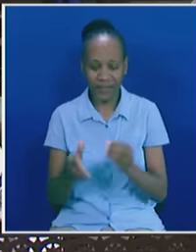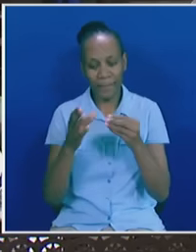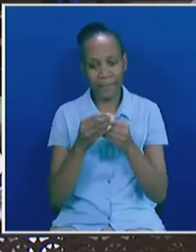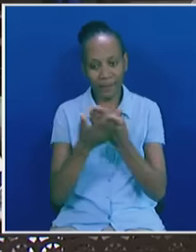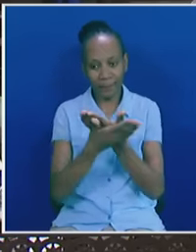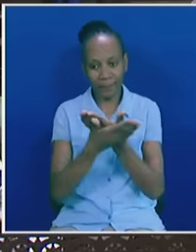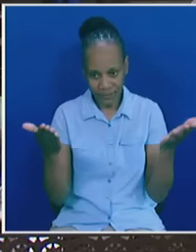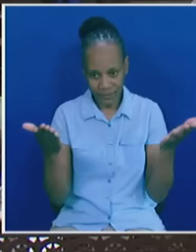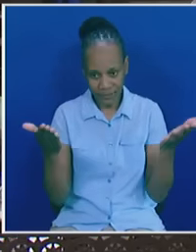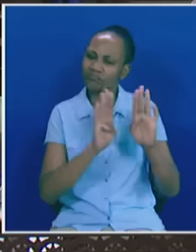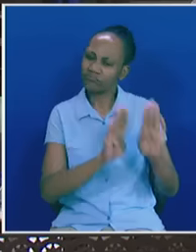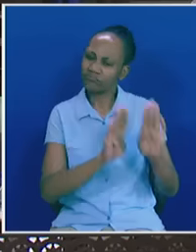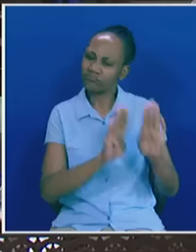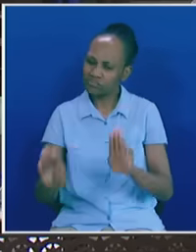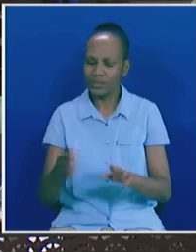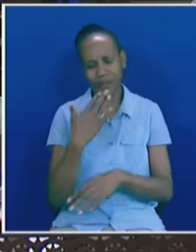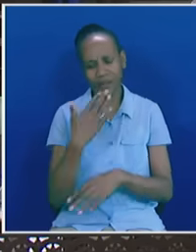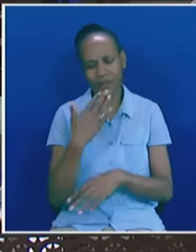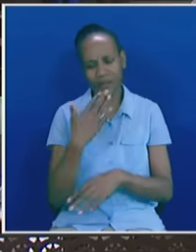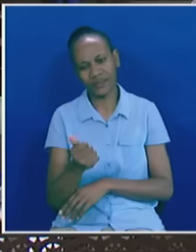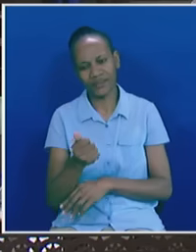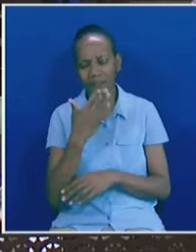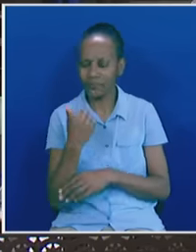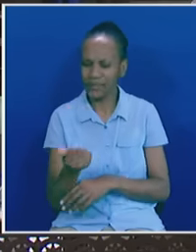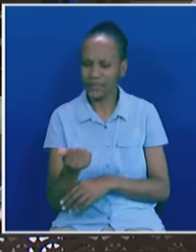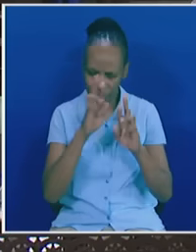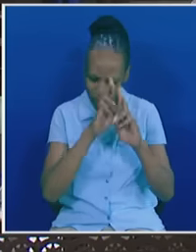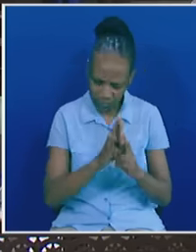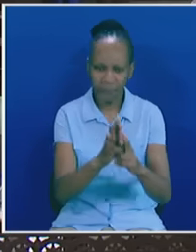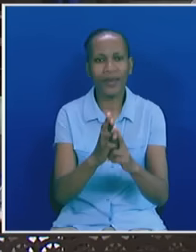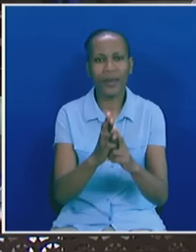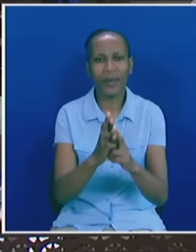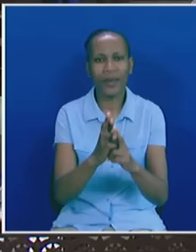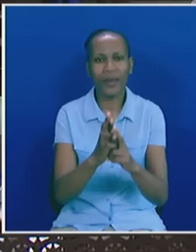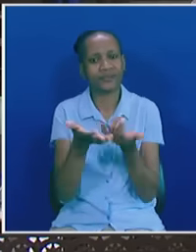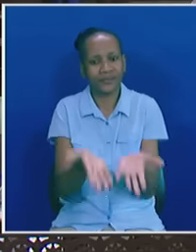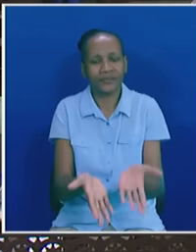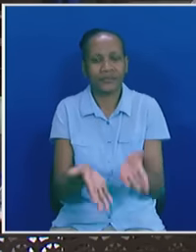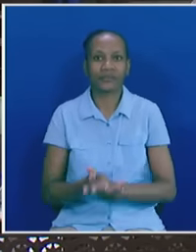members, your conduct, please. It must show respect for the House.